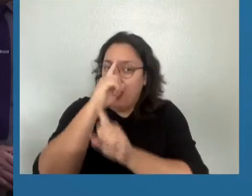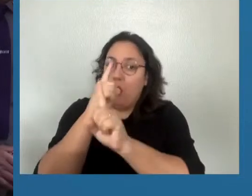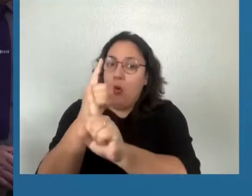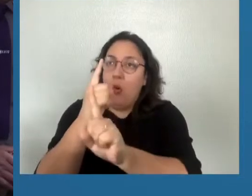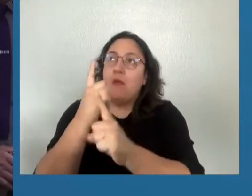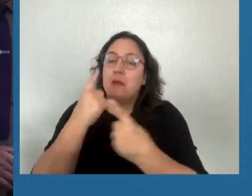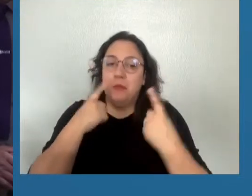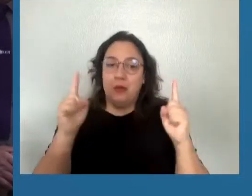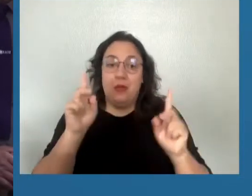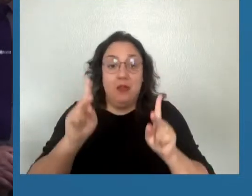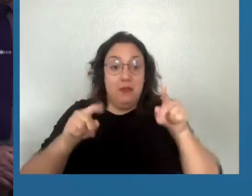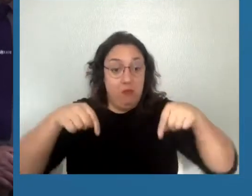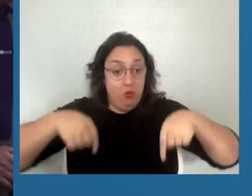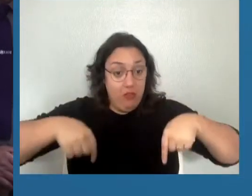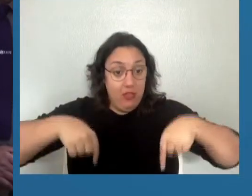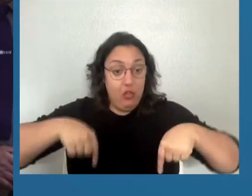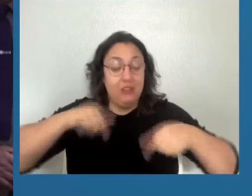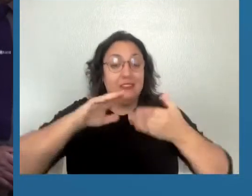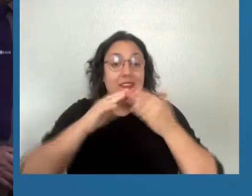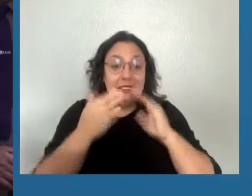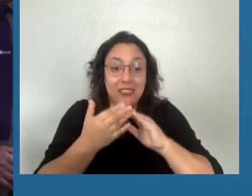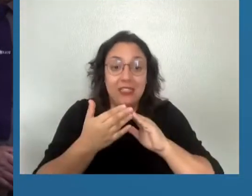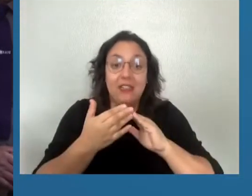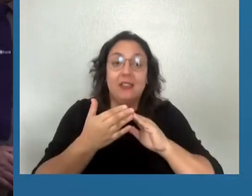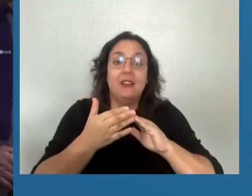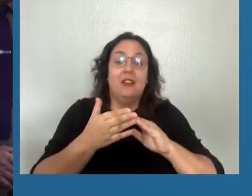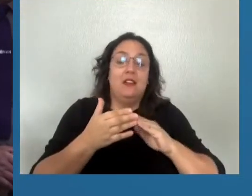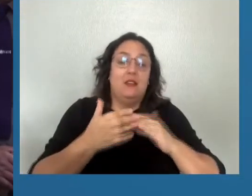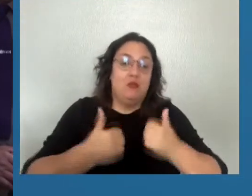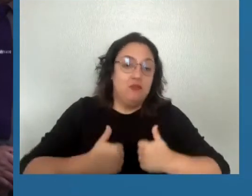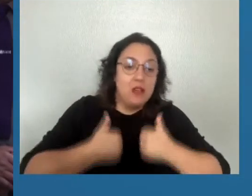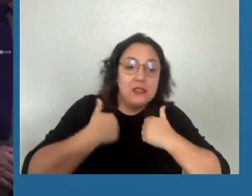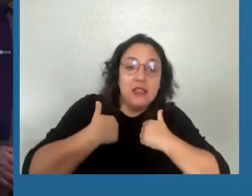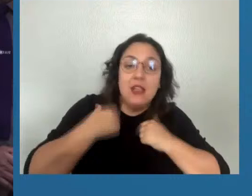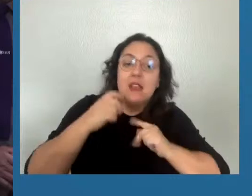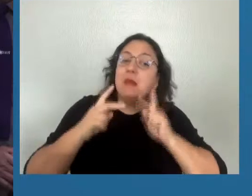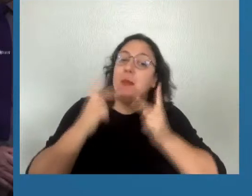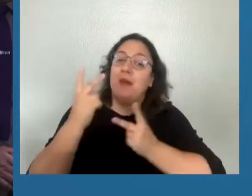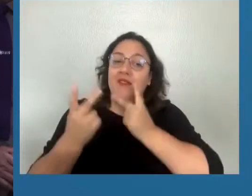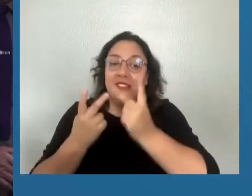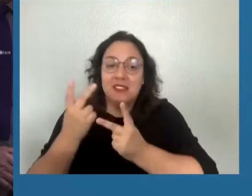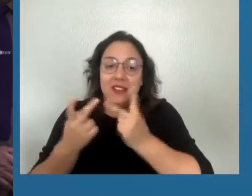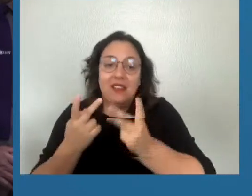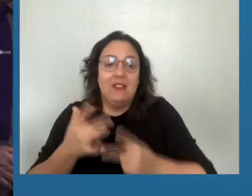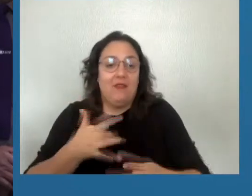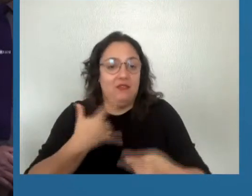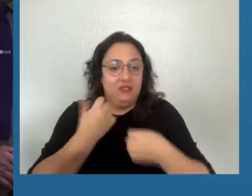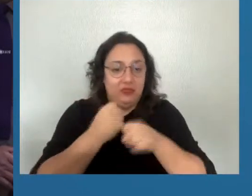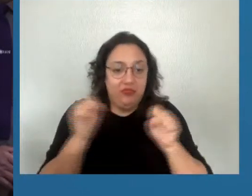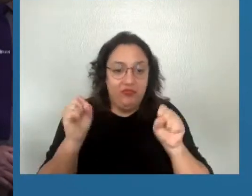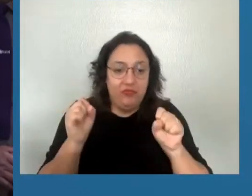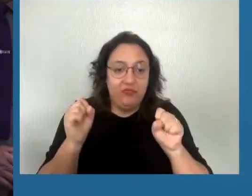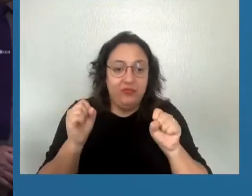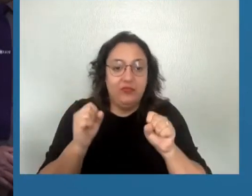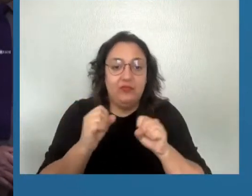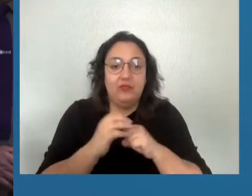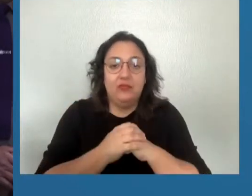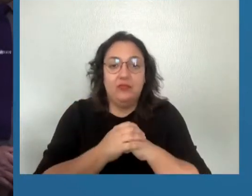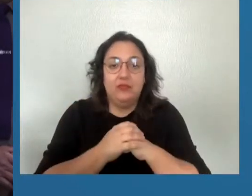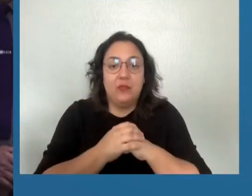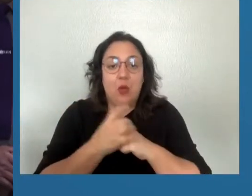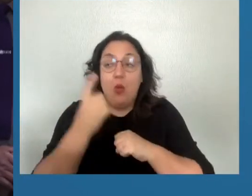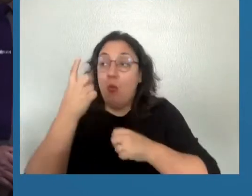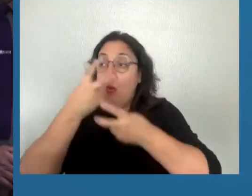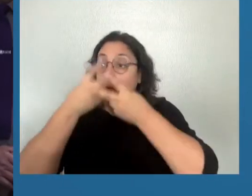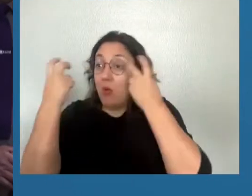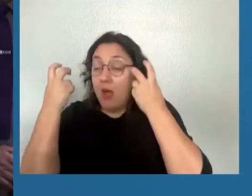city, visitors, residents, businesses, all have that foundation of security that they deserve. One crime can be frightening.